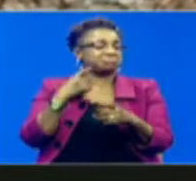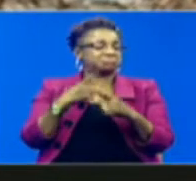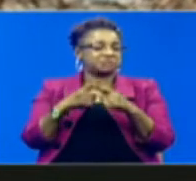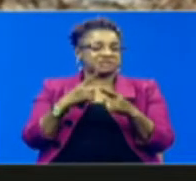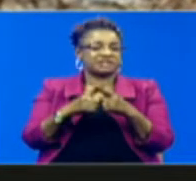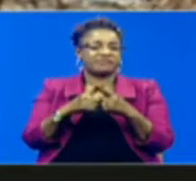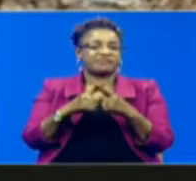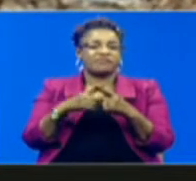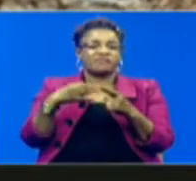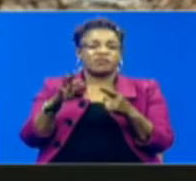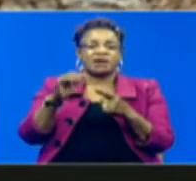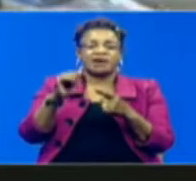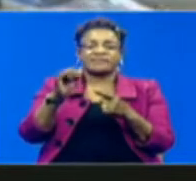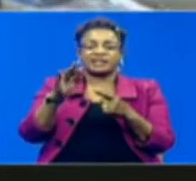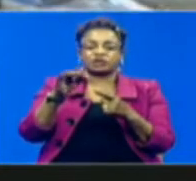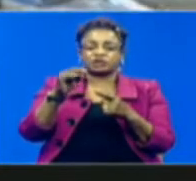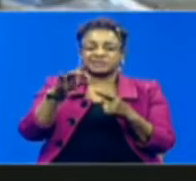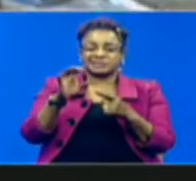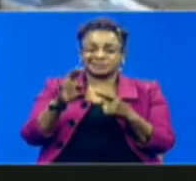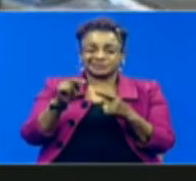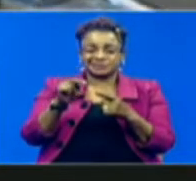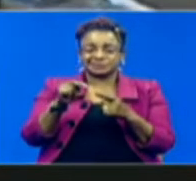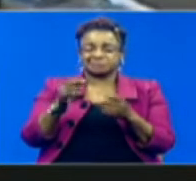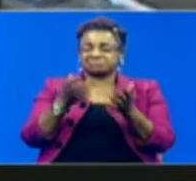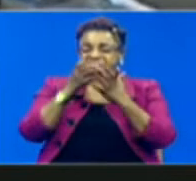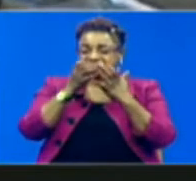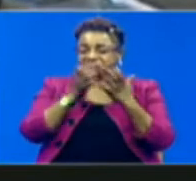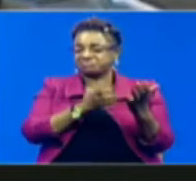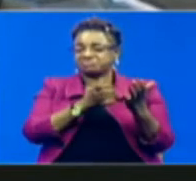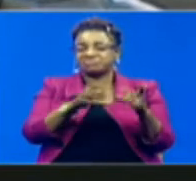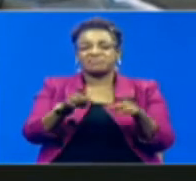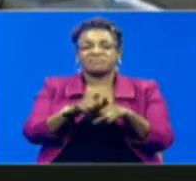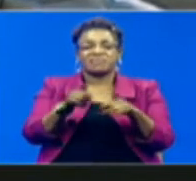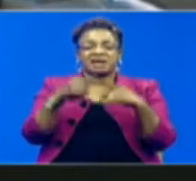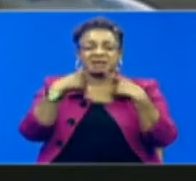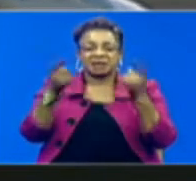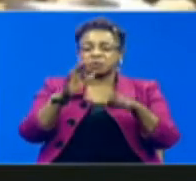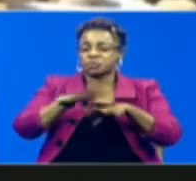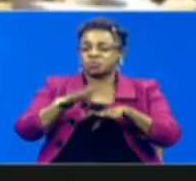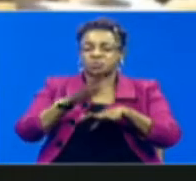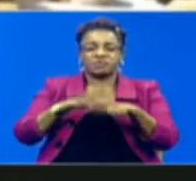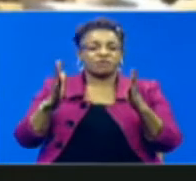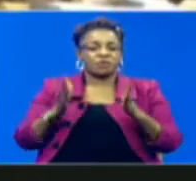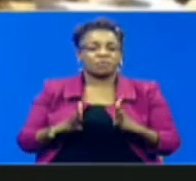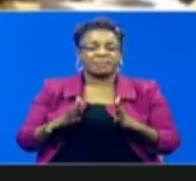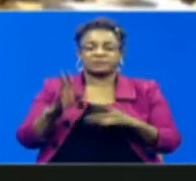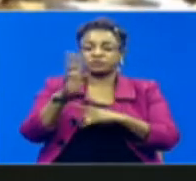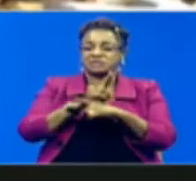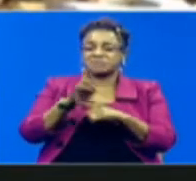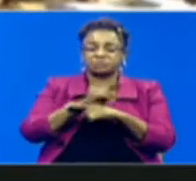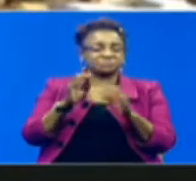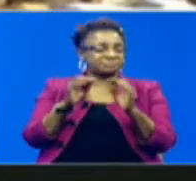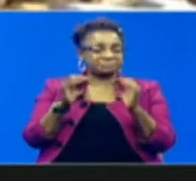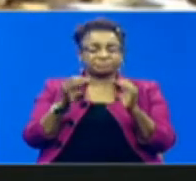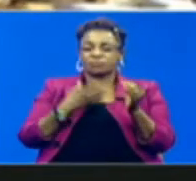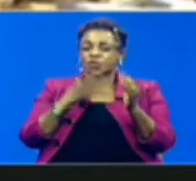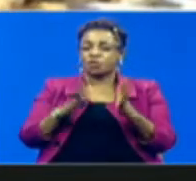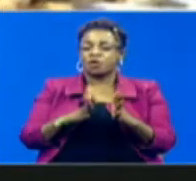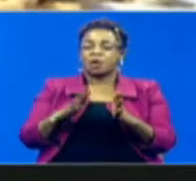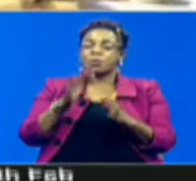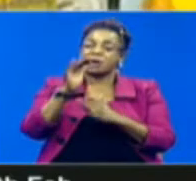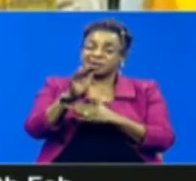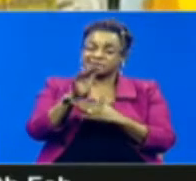for aflatoxin. It had been rejected and declared unfit for human consumption, and the owners were directed to destroy